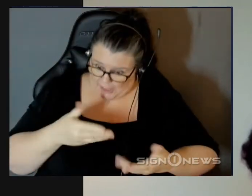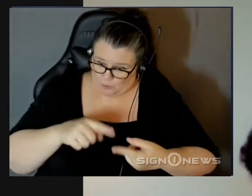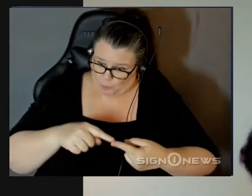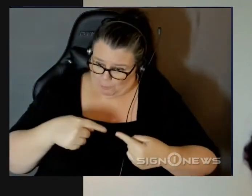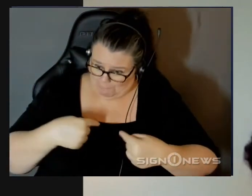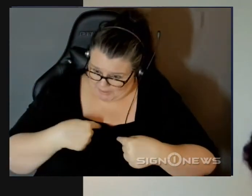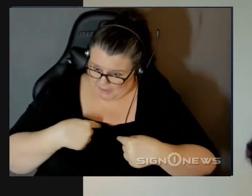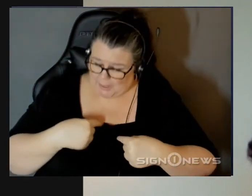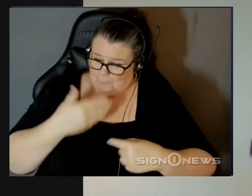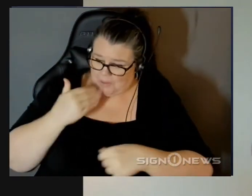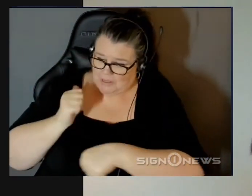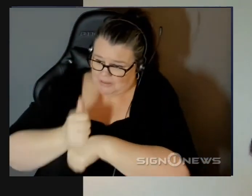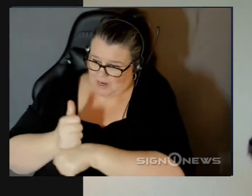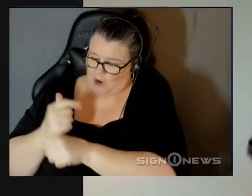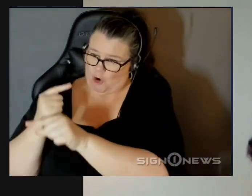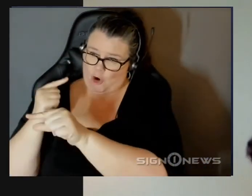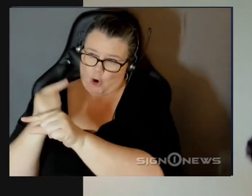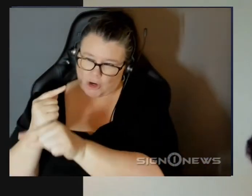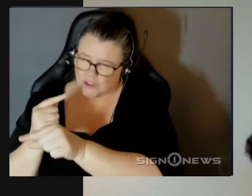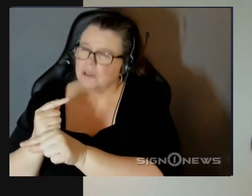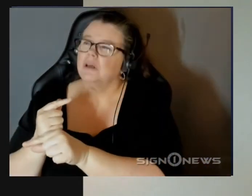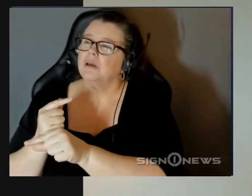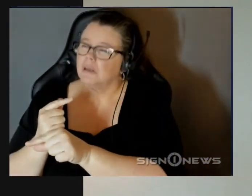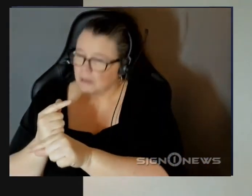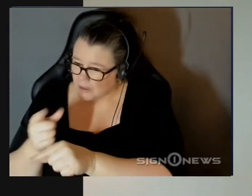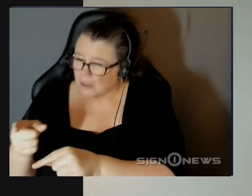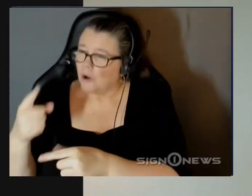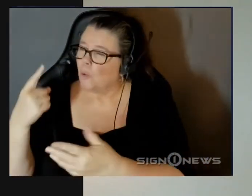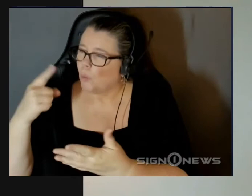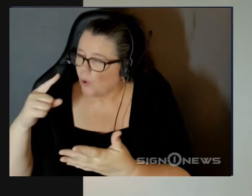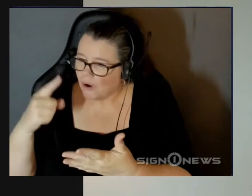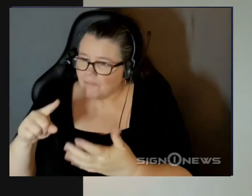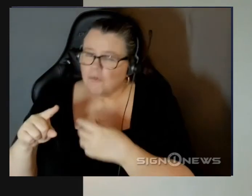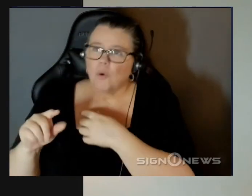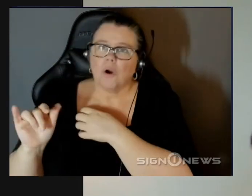for? Can sometimes lead to the answer in and of itself, right? I'm worried about